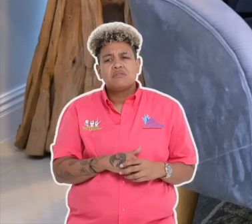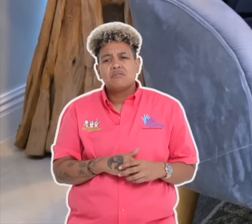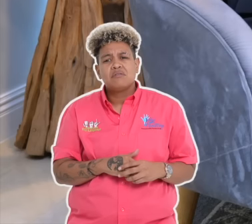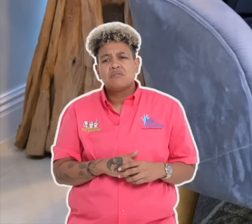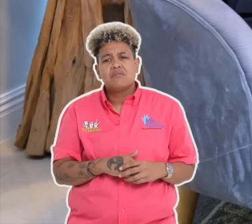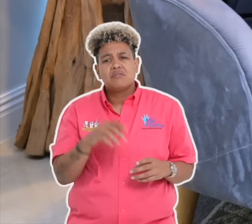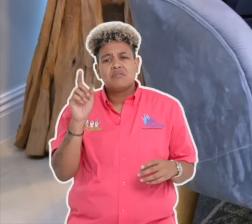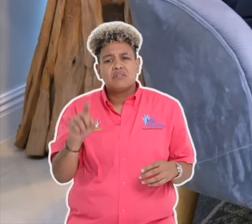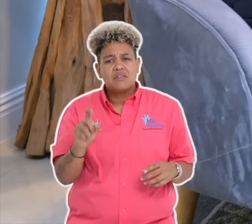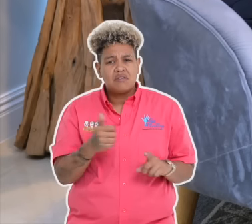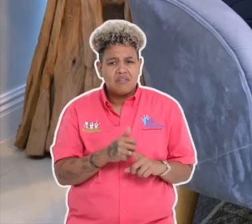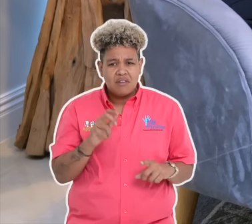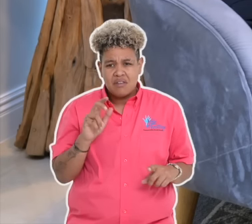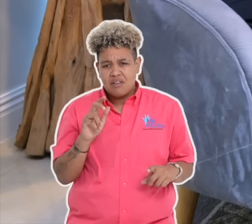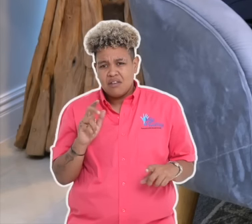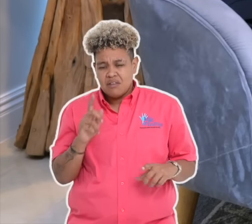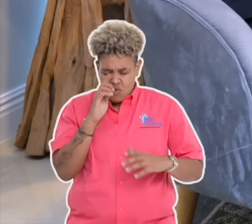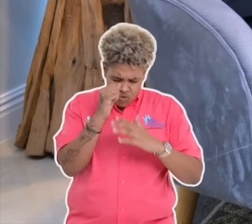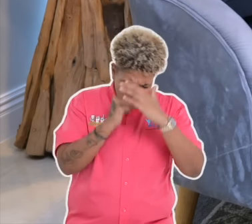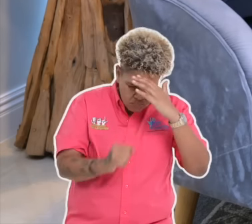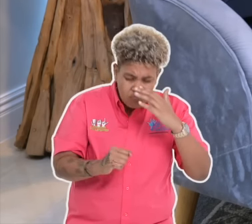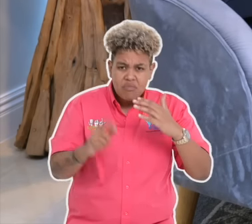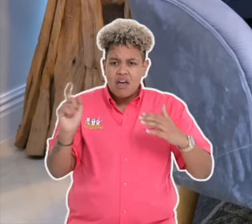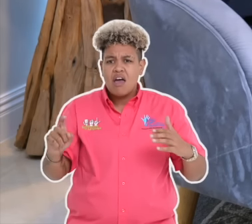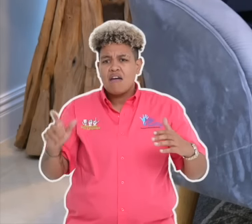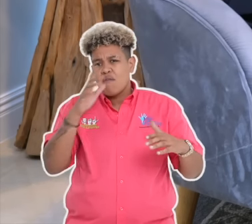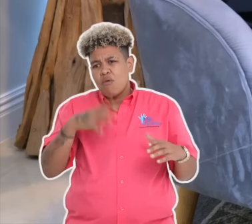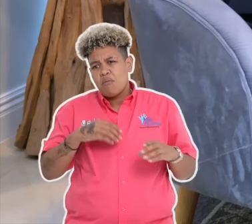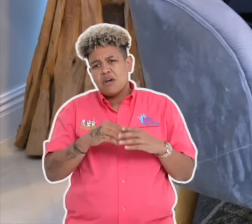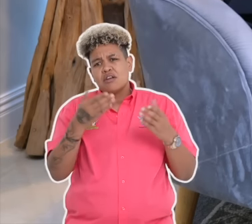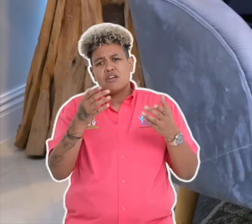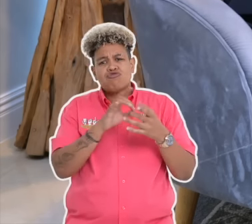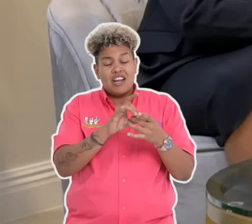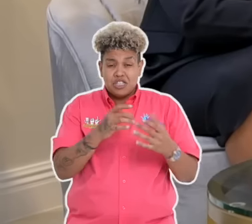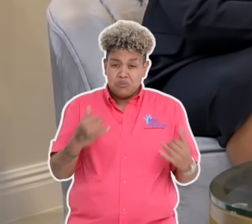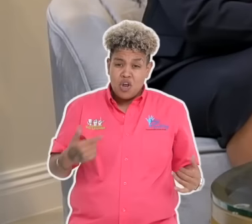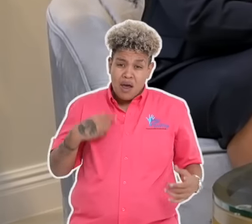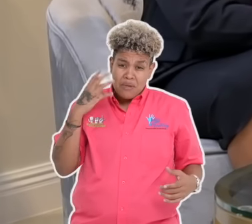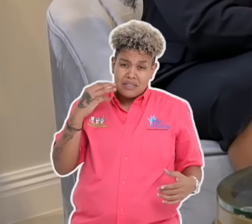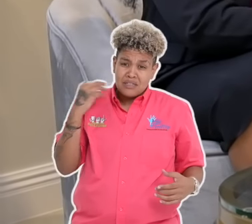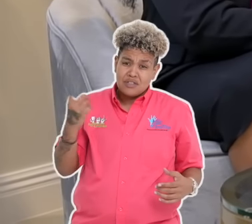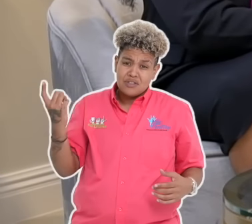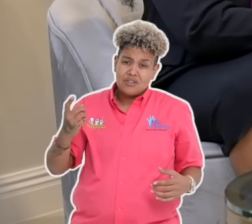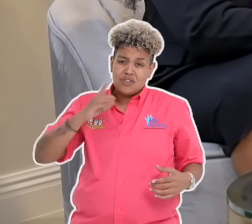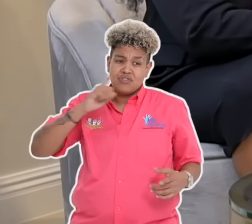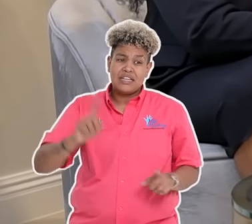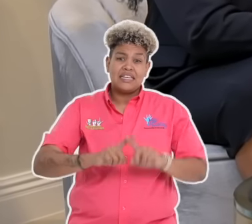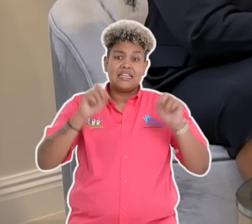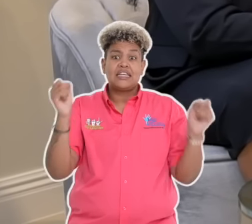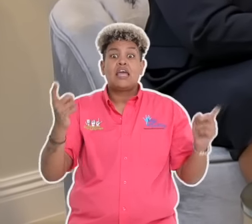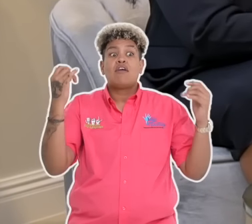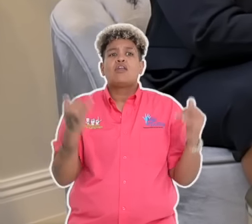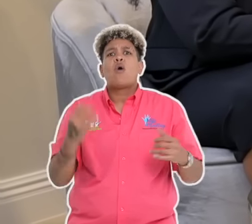have said, you know, we have to be docile and you have to, you know, you have to be the woman in the relationship. But now that I'm experiencing something